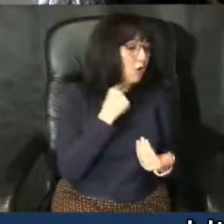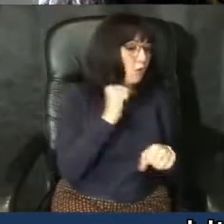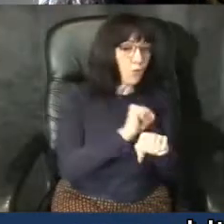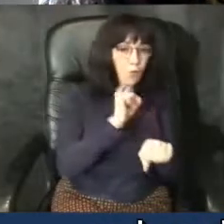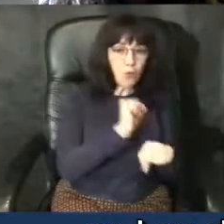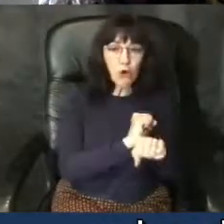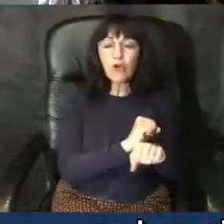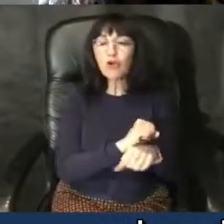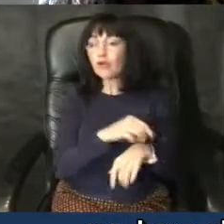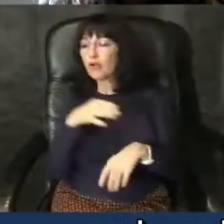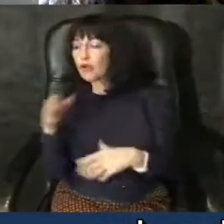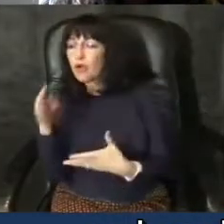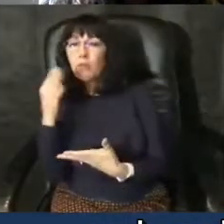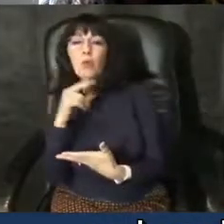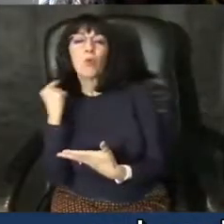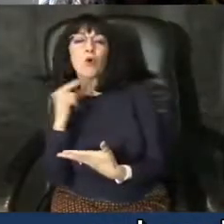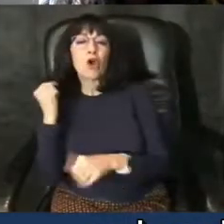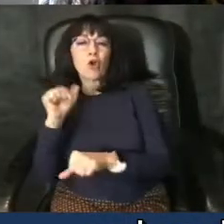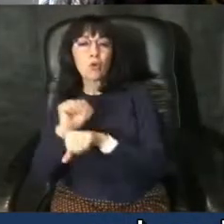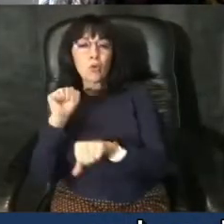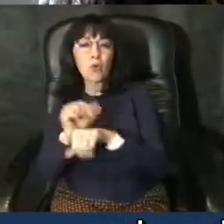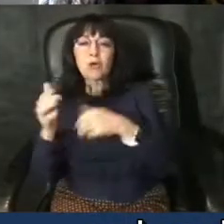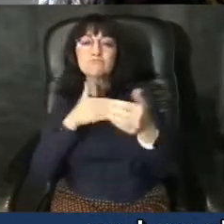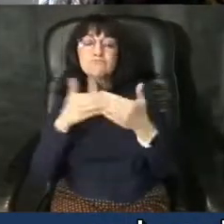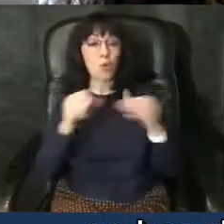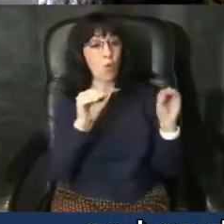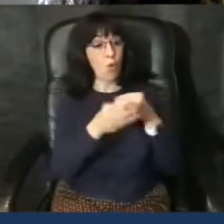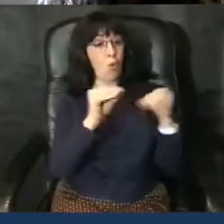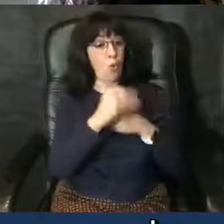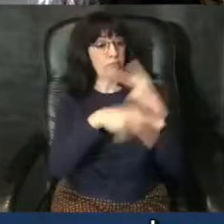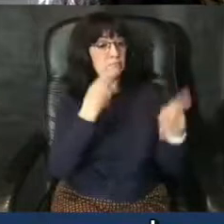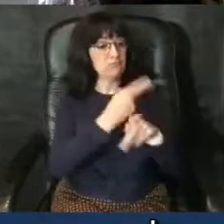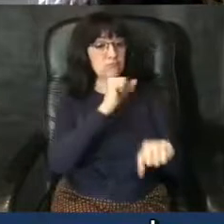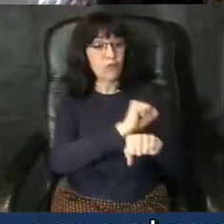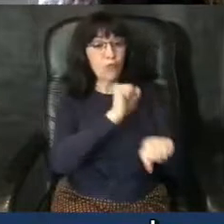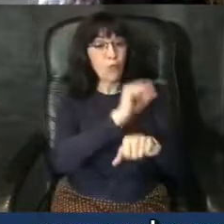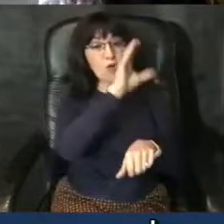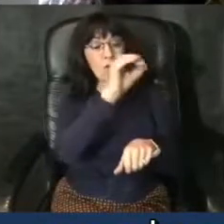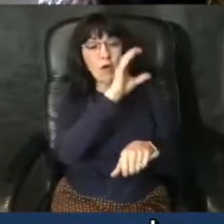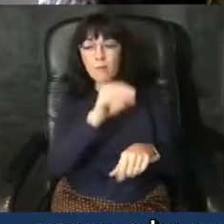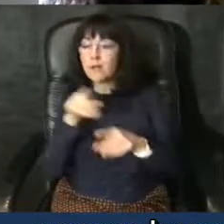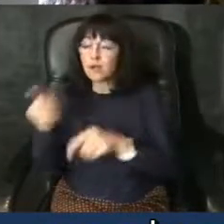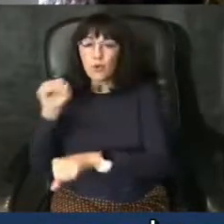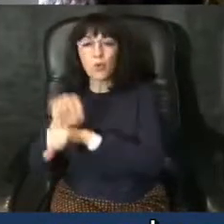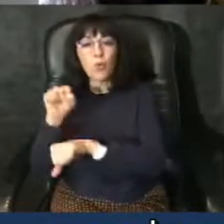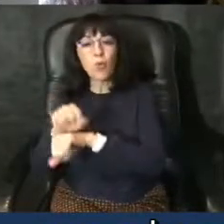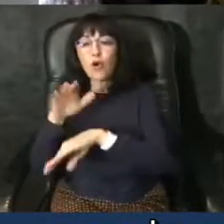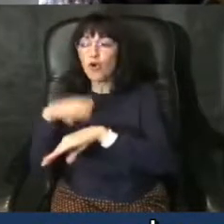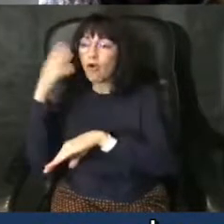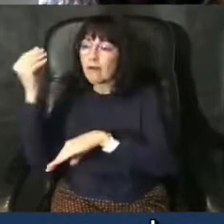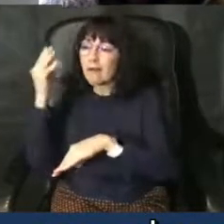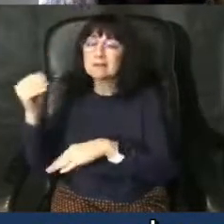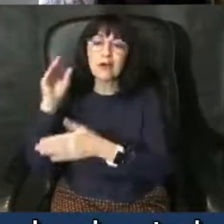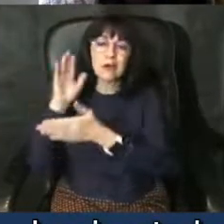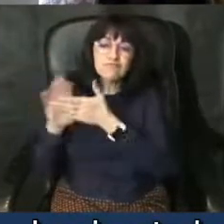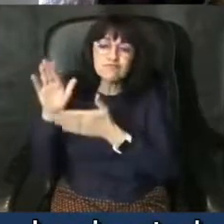I'm finding as I go door to door, we're on the streets talking to individuals. Unemployment's higher, children are at home, they're